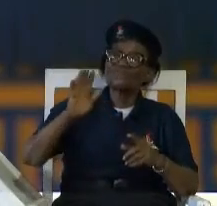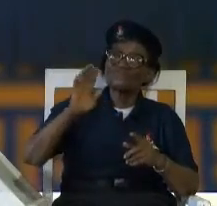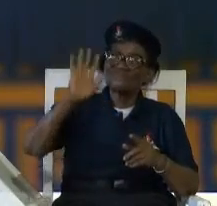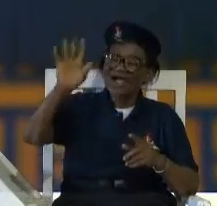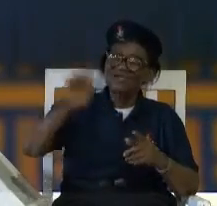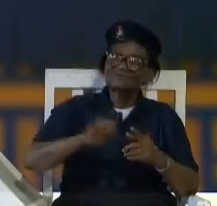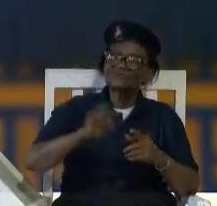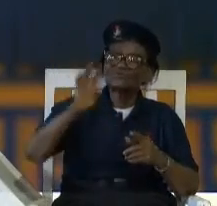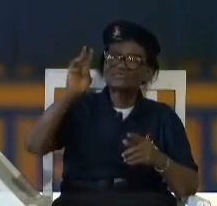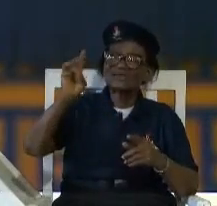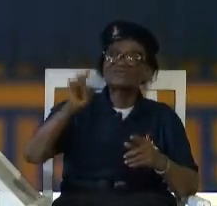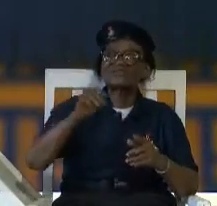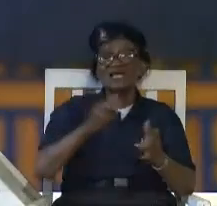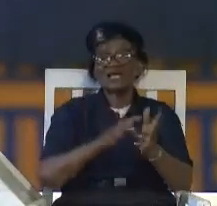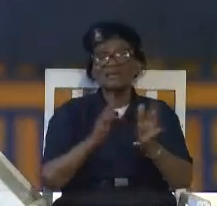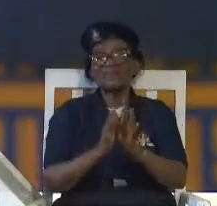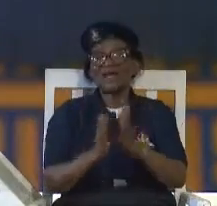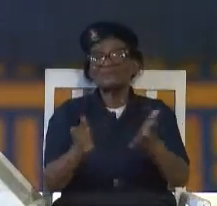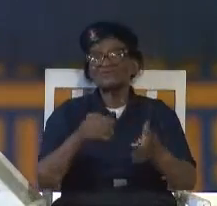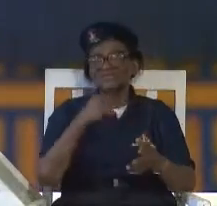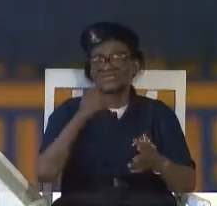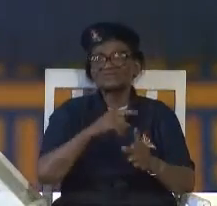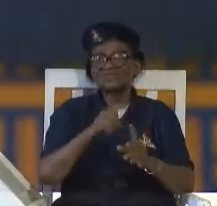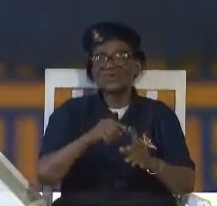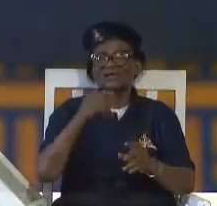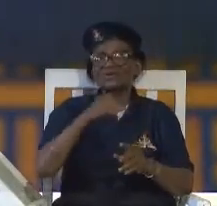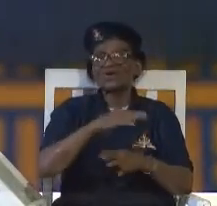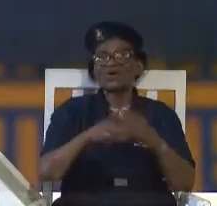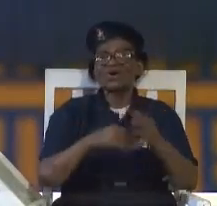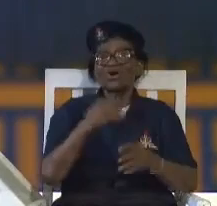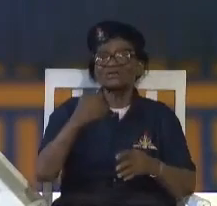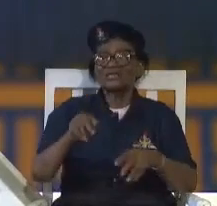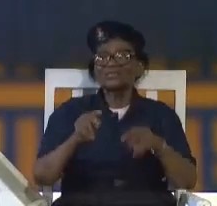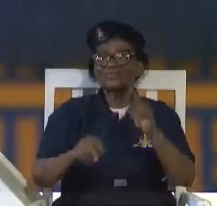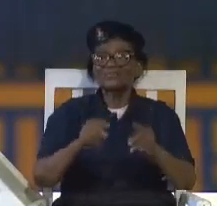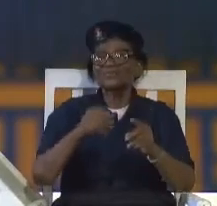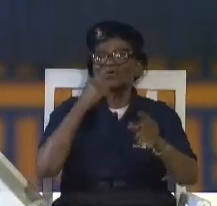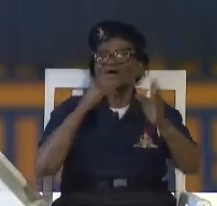7, the Bible says, when all the people praise God,